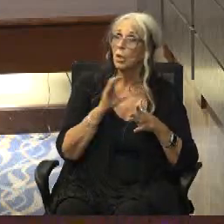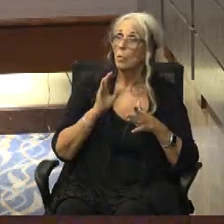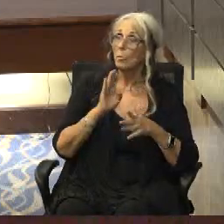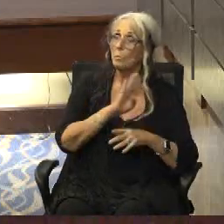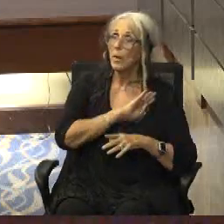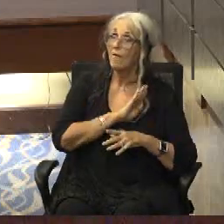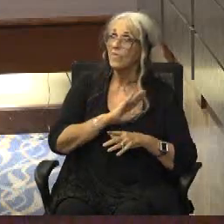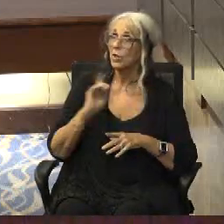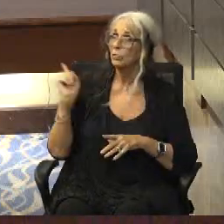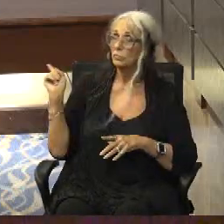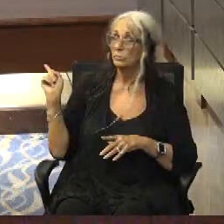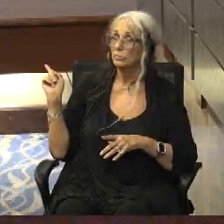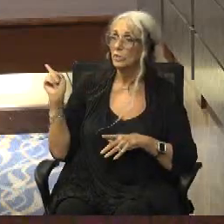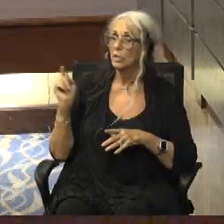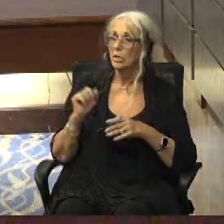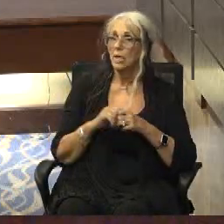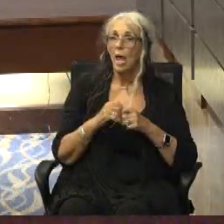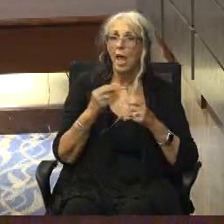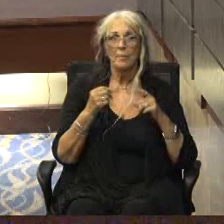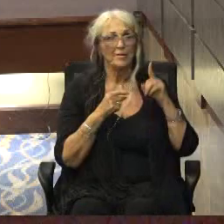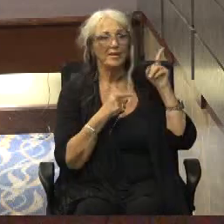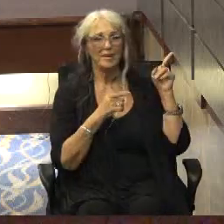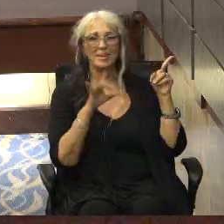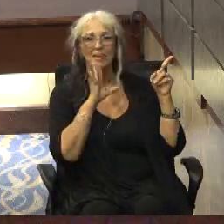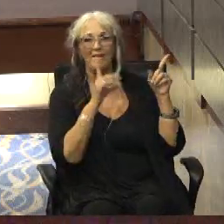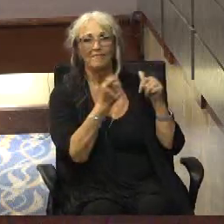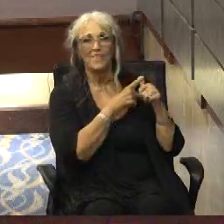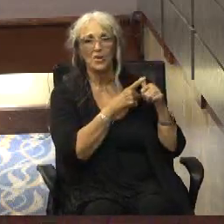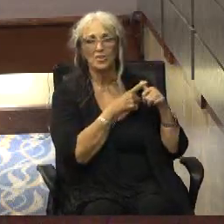how excited the mayor is because he jumped in and spoke first.